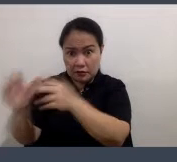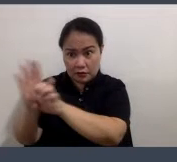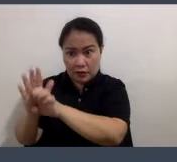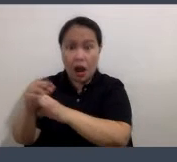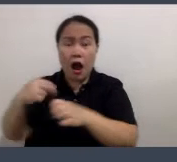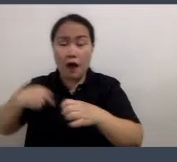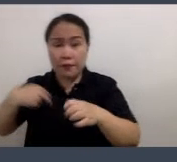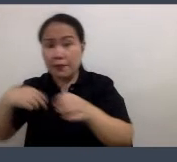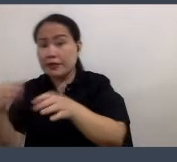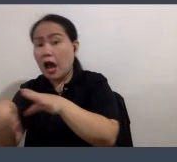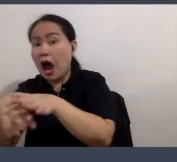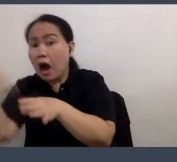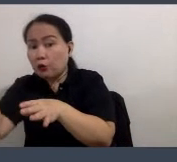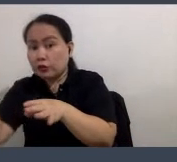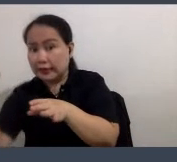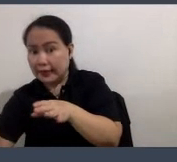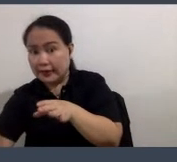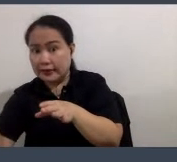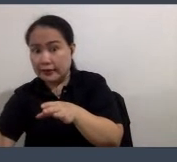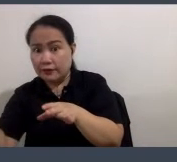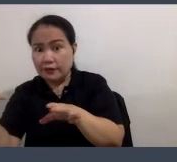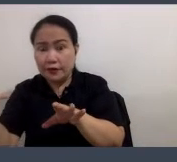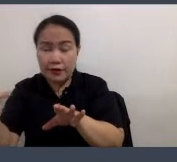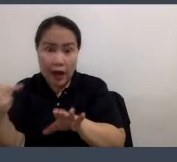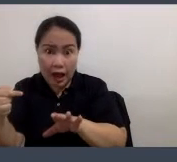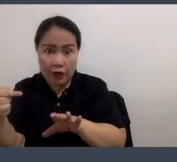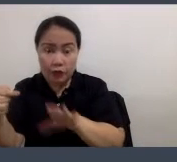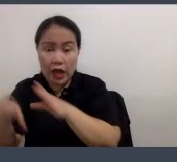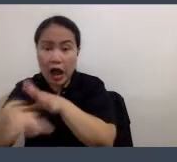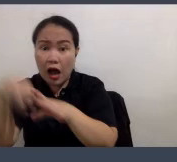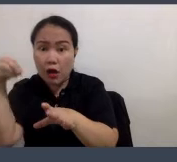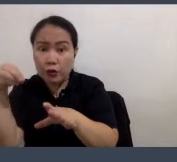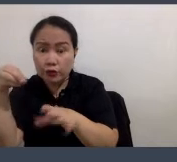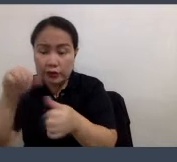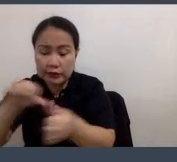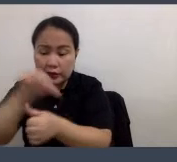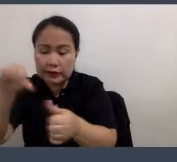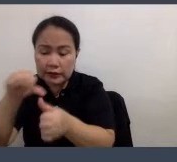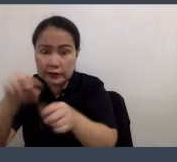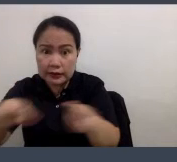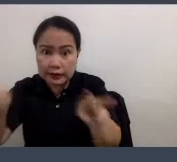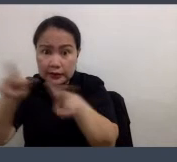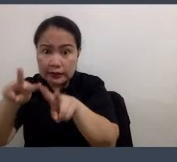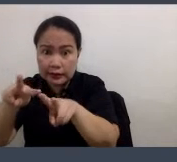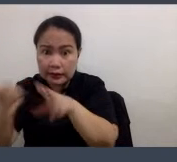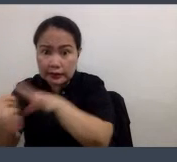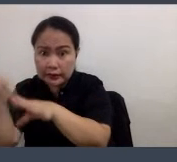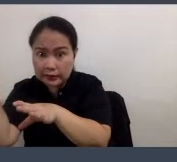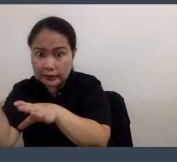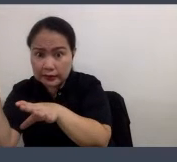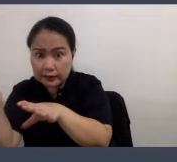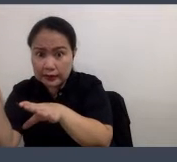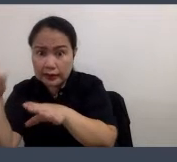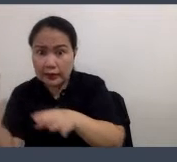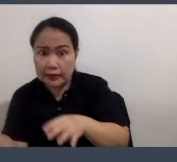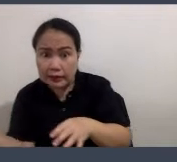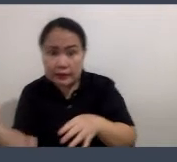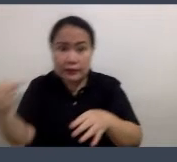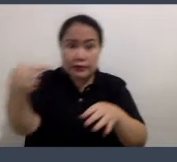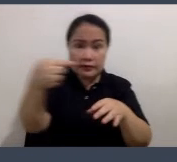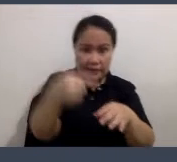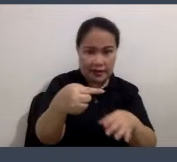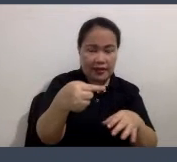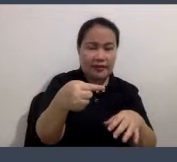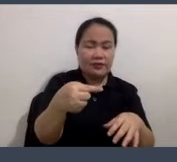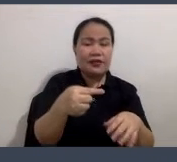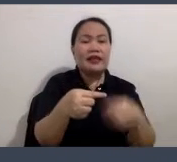is positive 4. But since we have the negative sign outside the absolute value, then that makes your